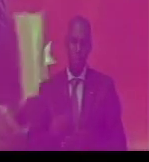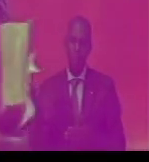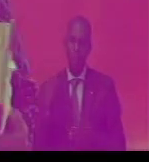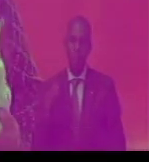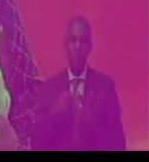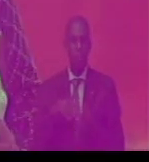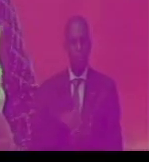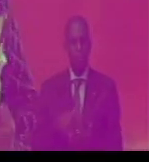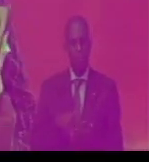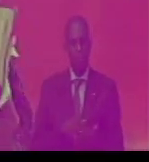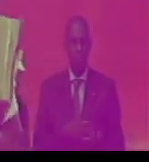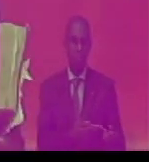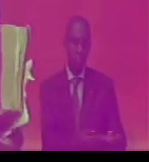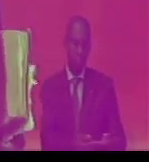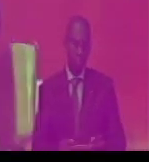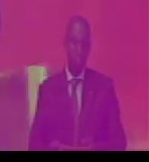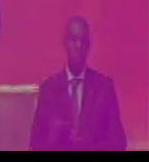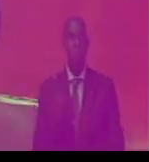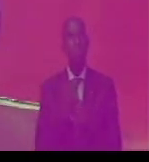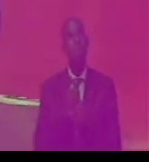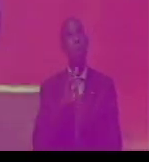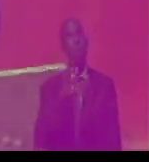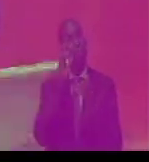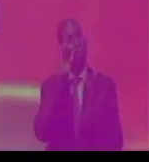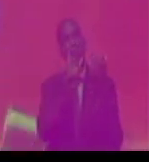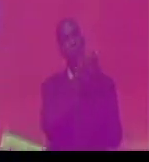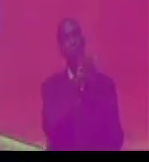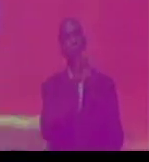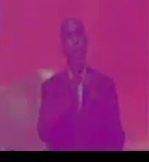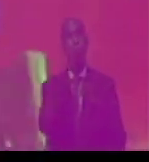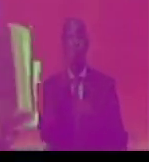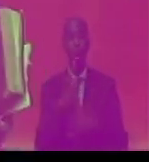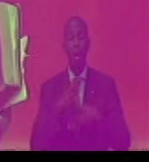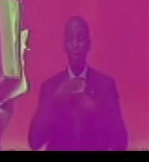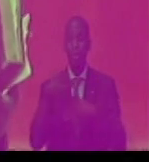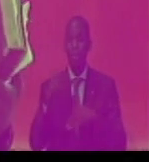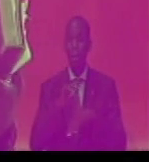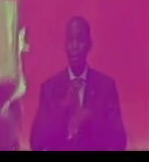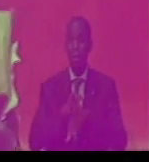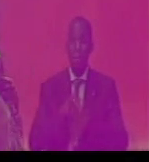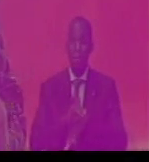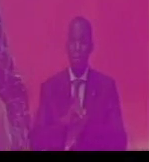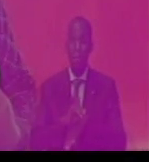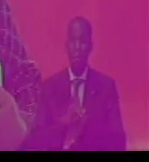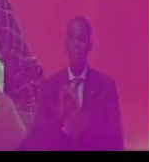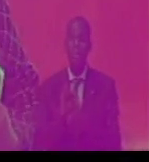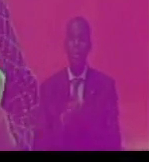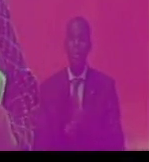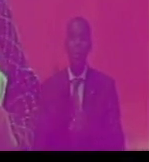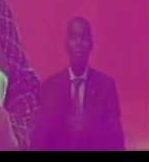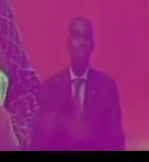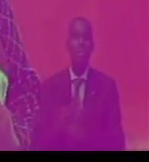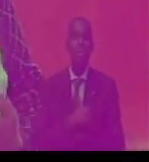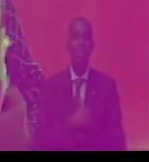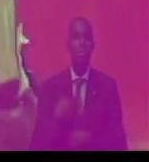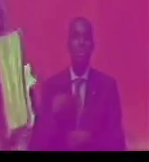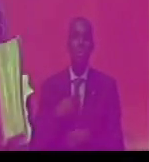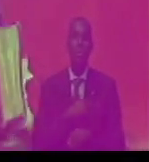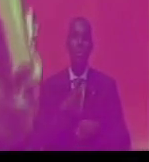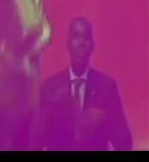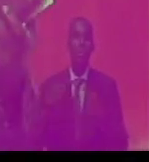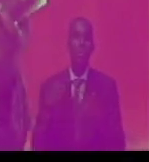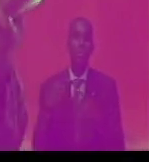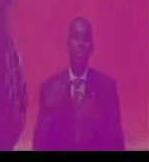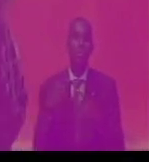God. And this baby was so weak. I lie her down, and I believe God. After the message, that day